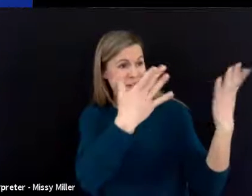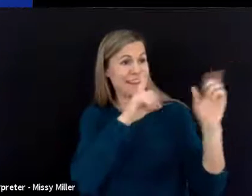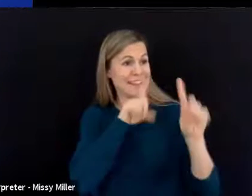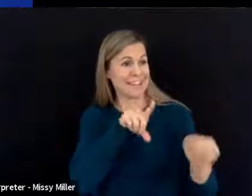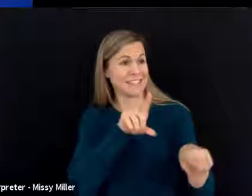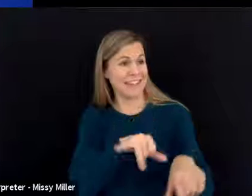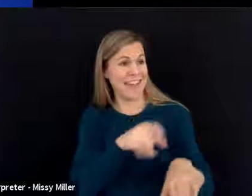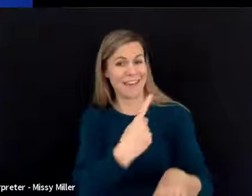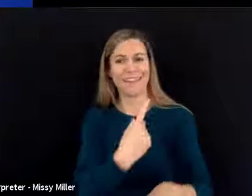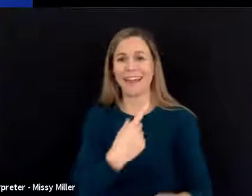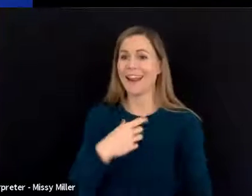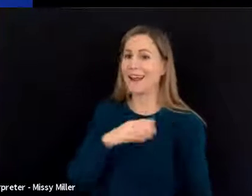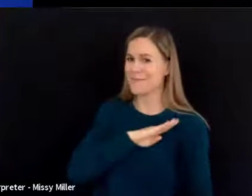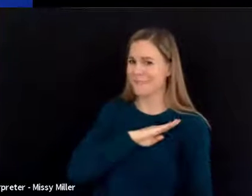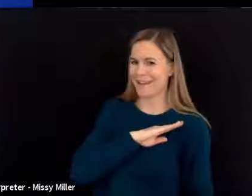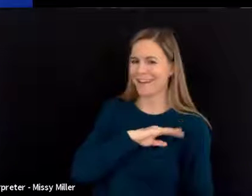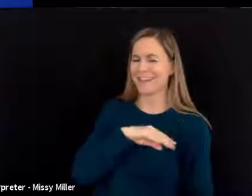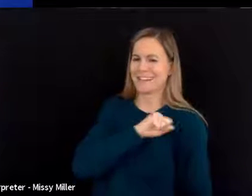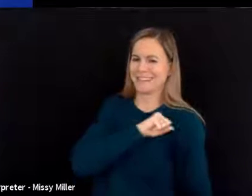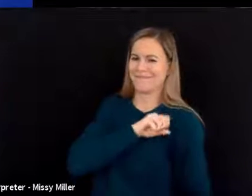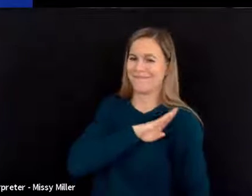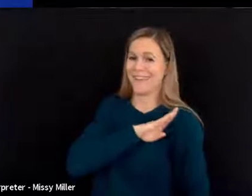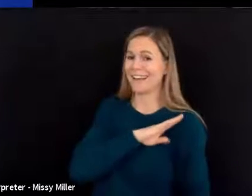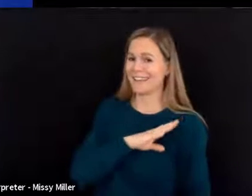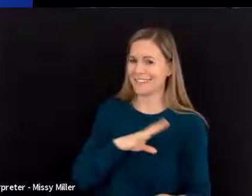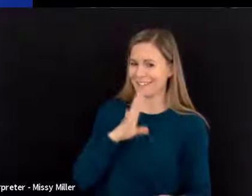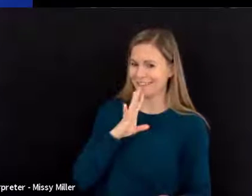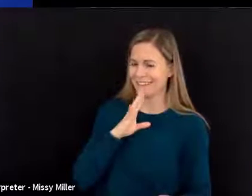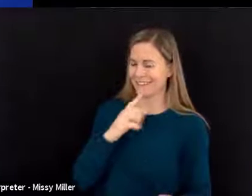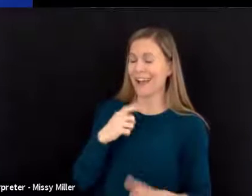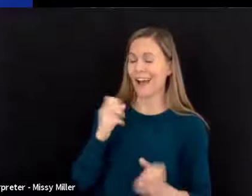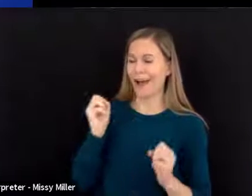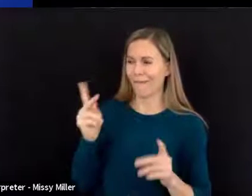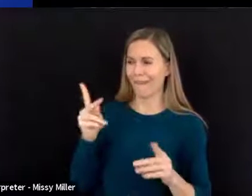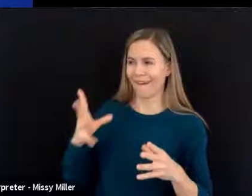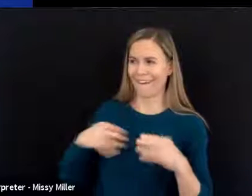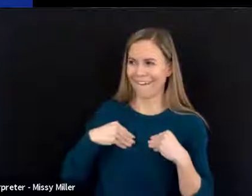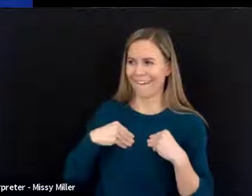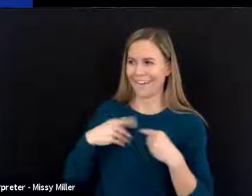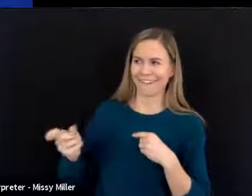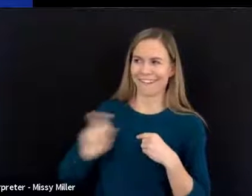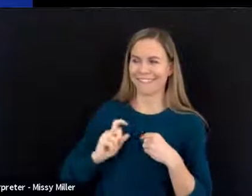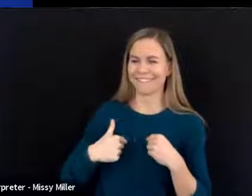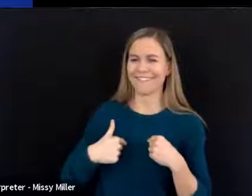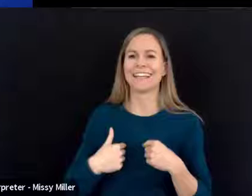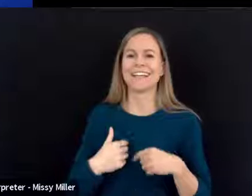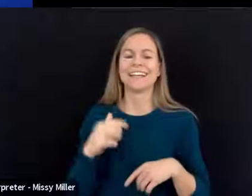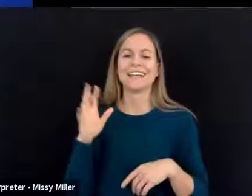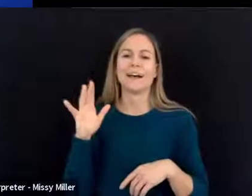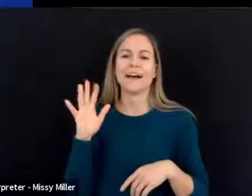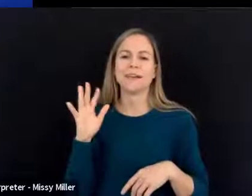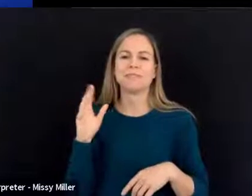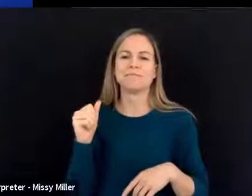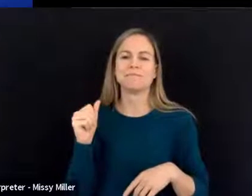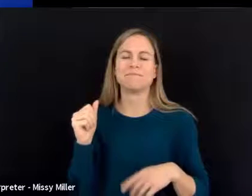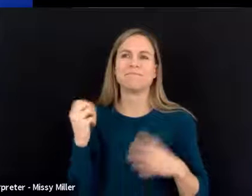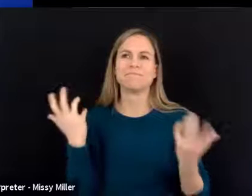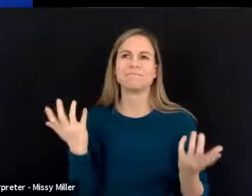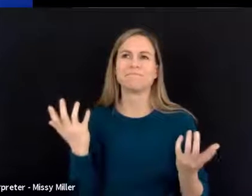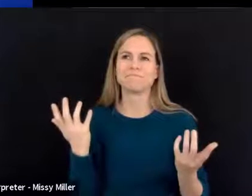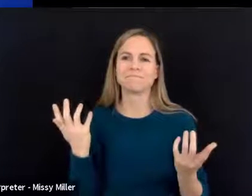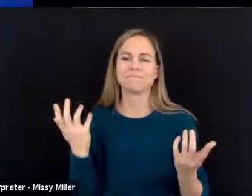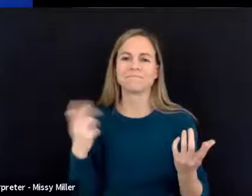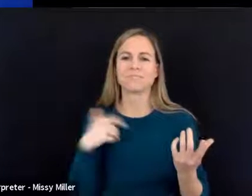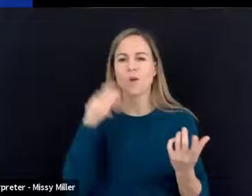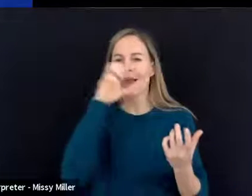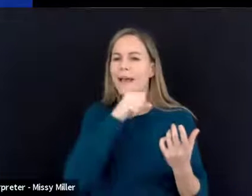This is Susan because Megan is deferring to me. I guess the the thing I